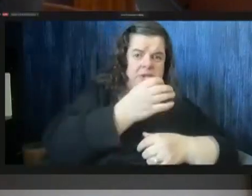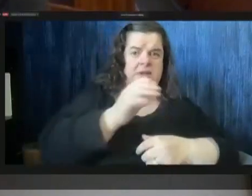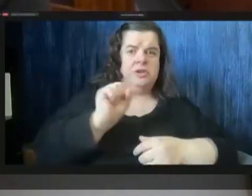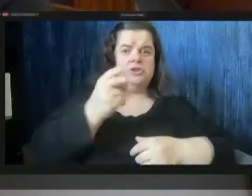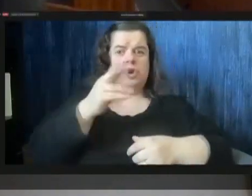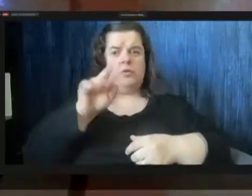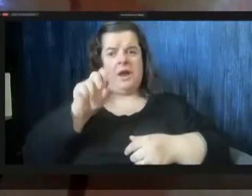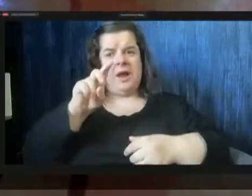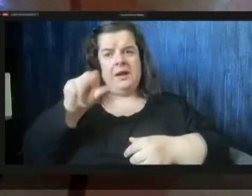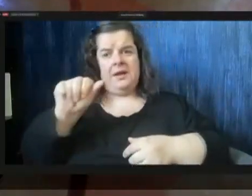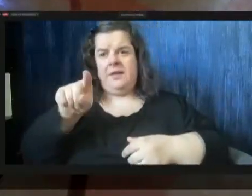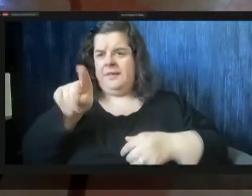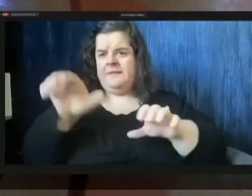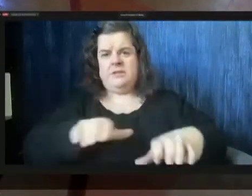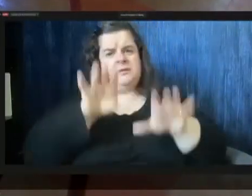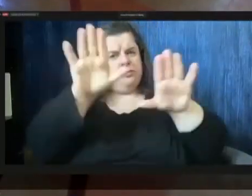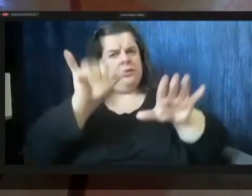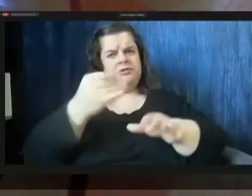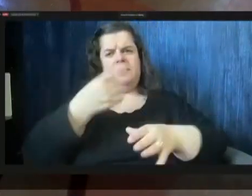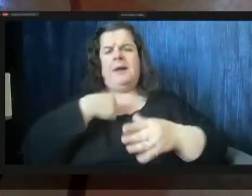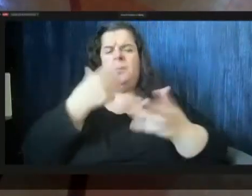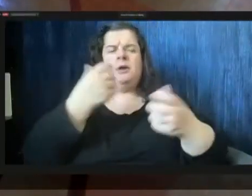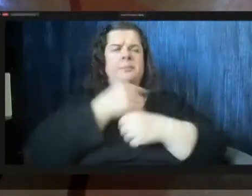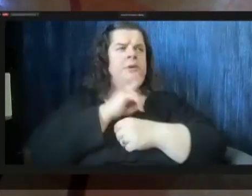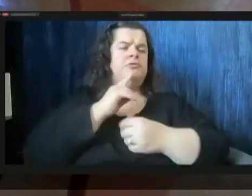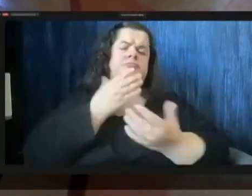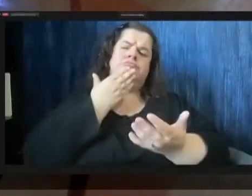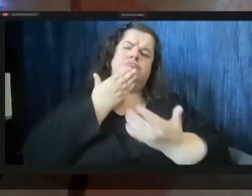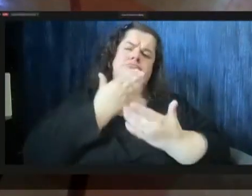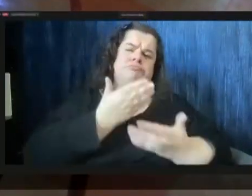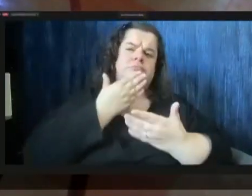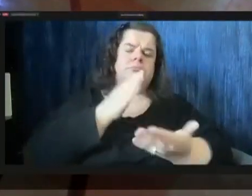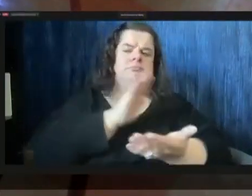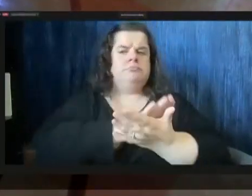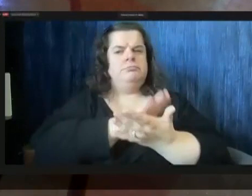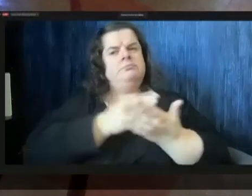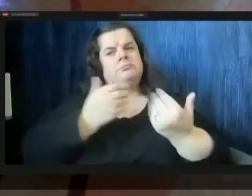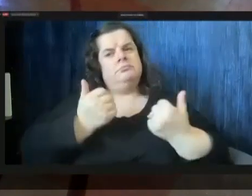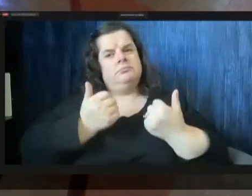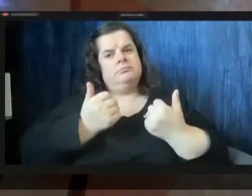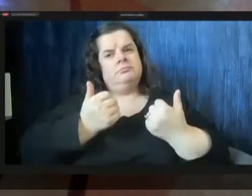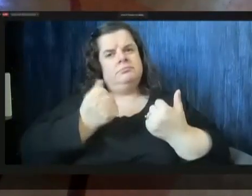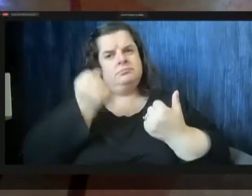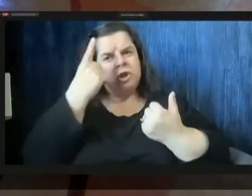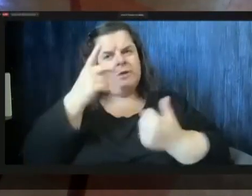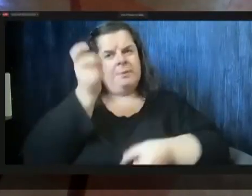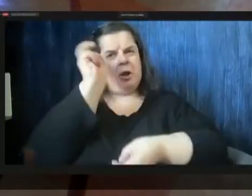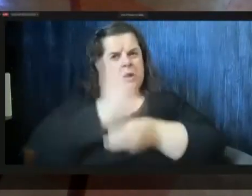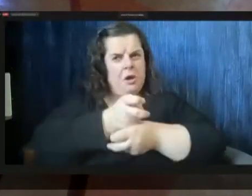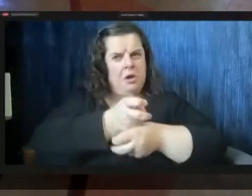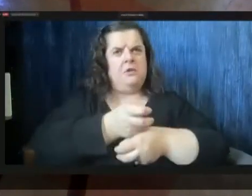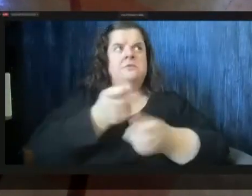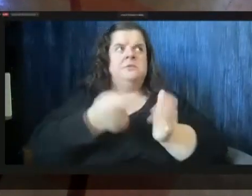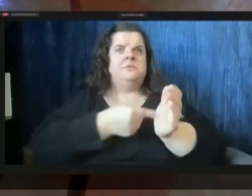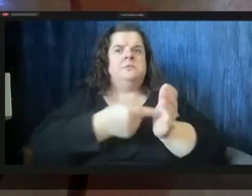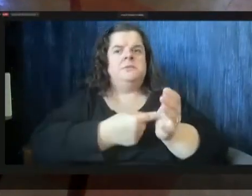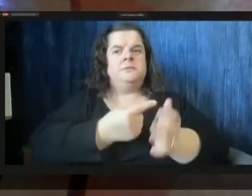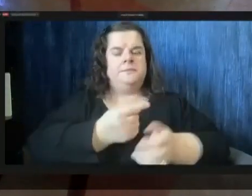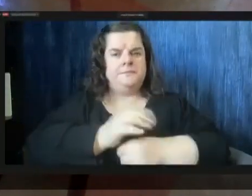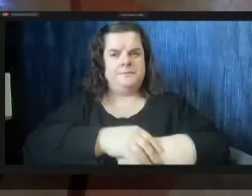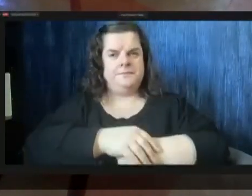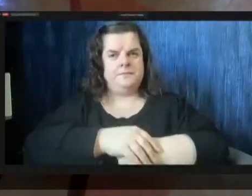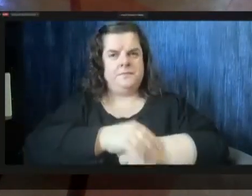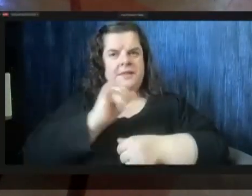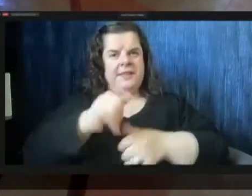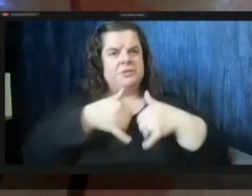done an amazing job. So I wanted to just make sure that we understood how difficult this has been at times. I think it's a